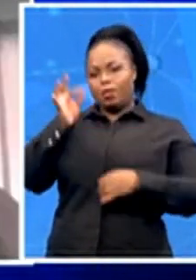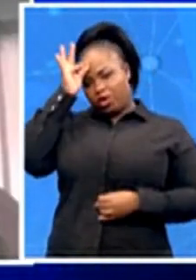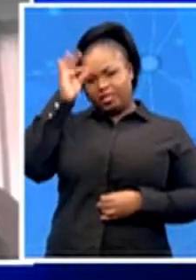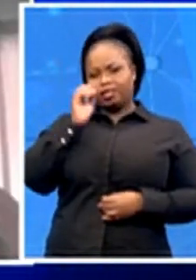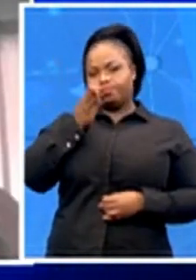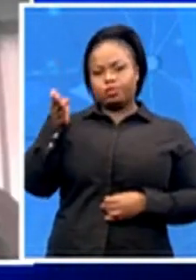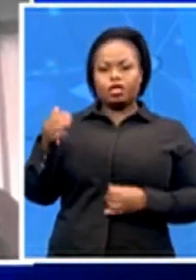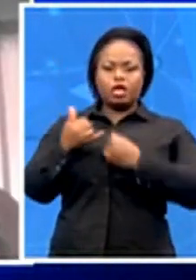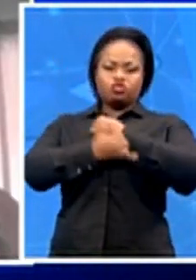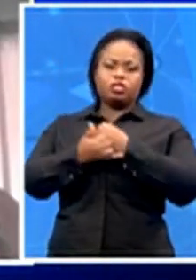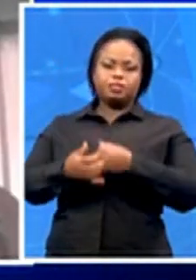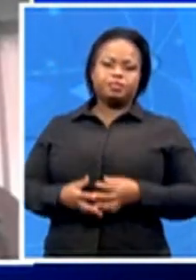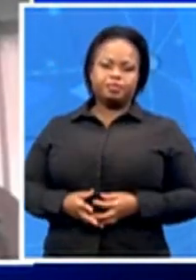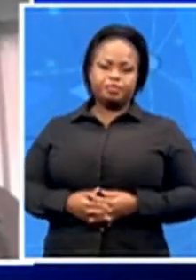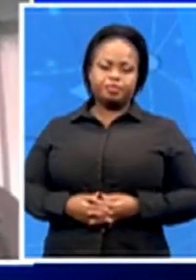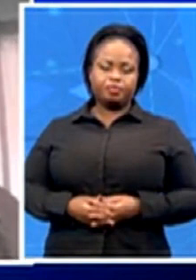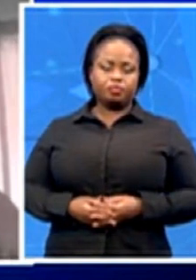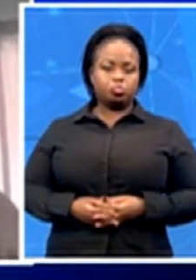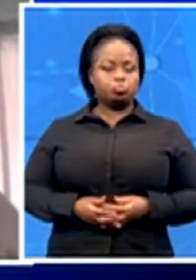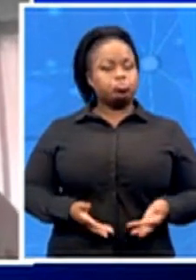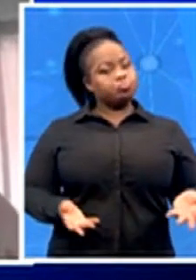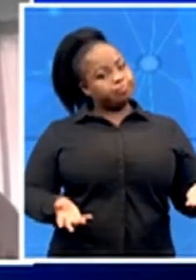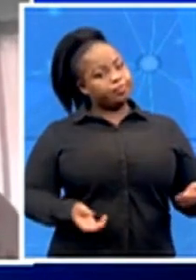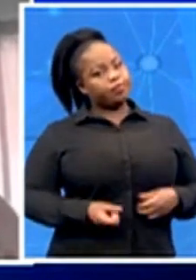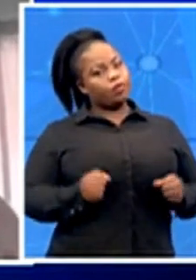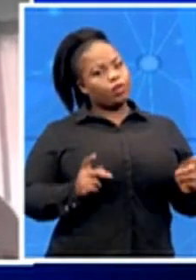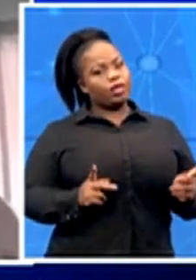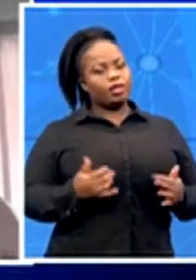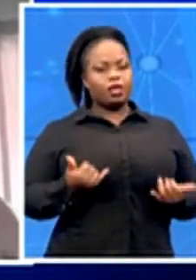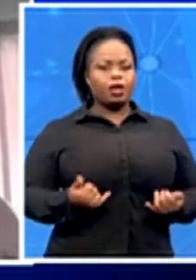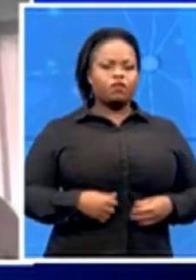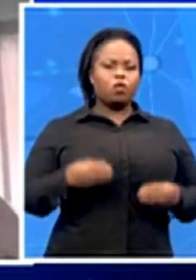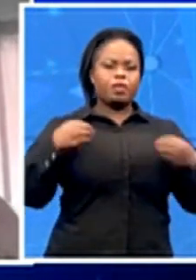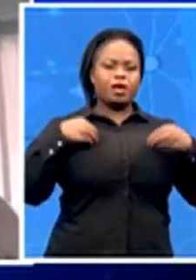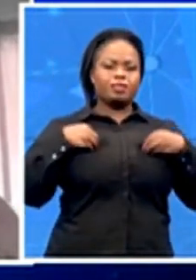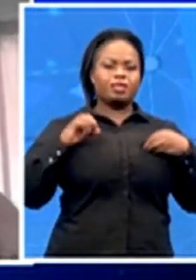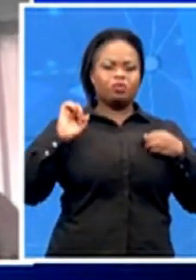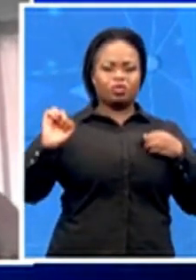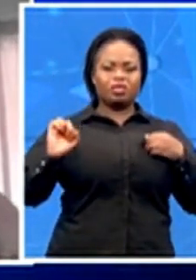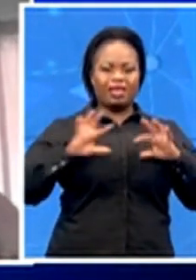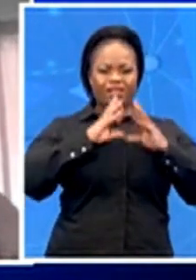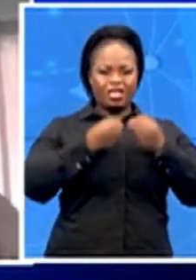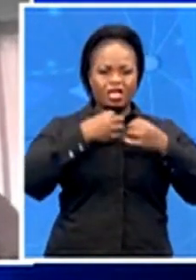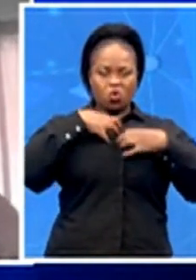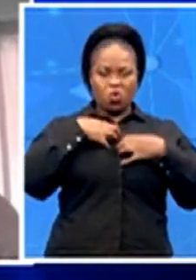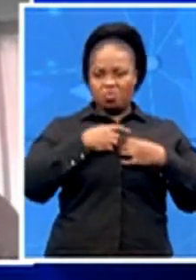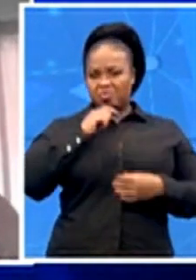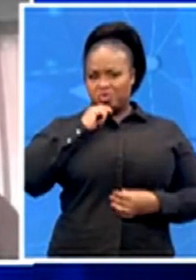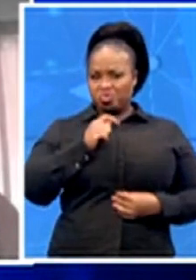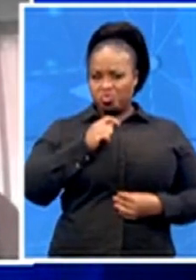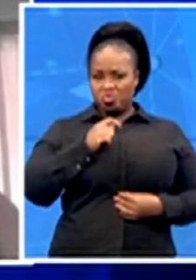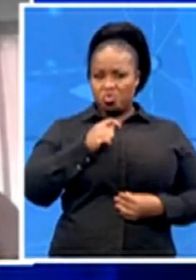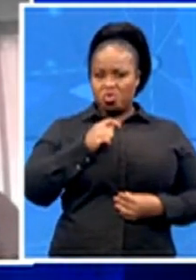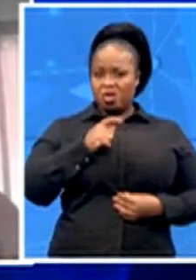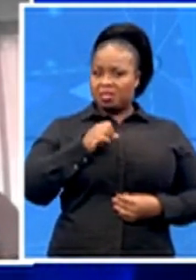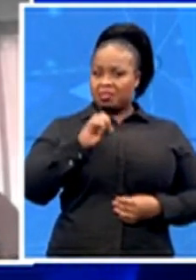Okay, so in terms of their properties or assets, is there an indication that their properties or assets or maybe bank accounts will be